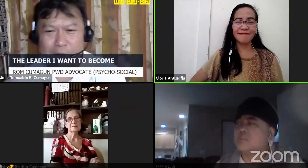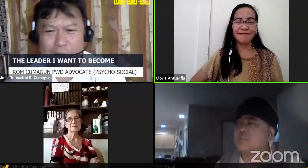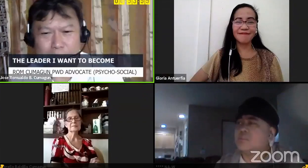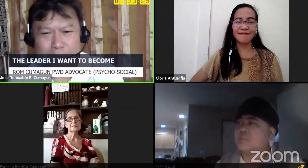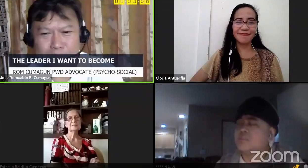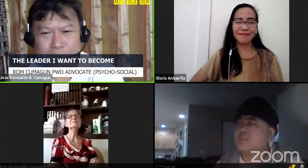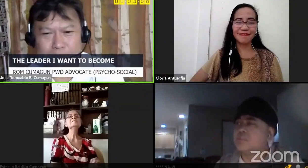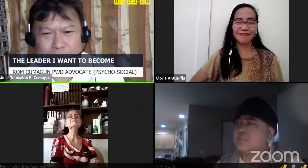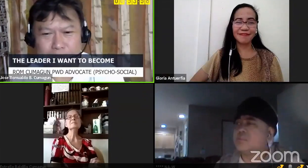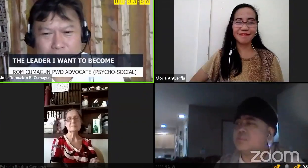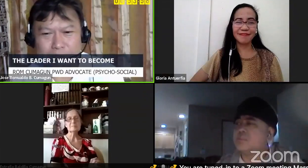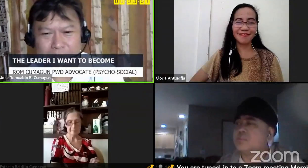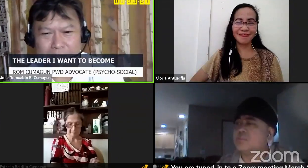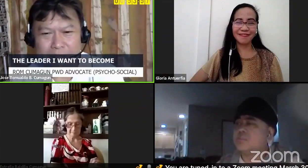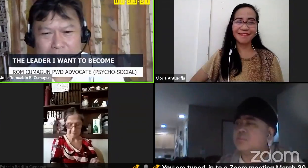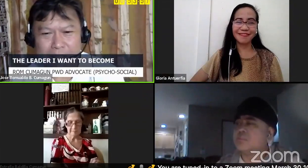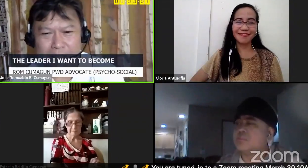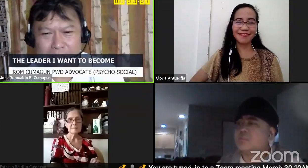Okay? So